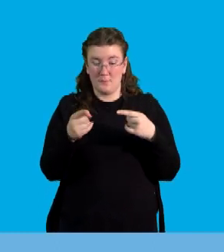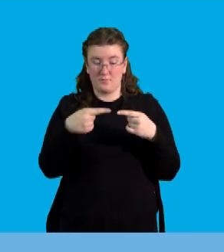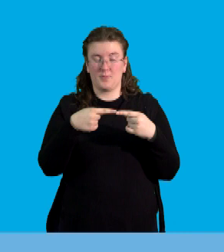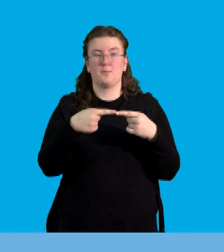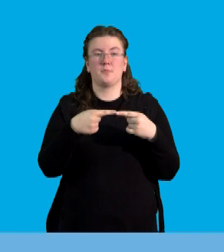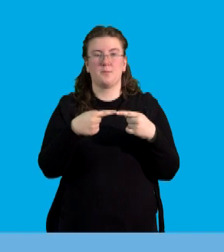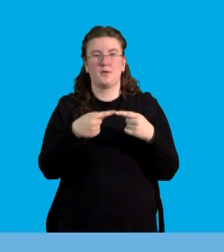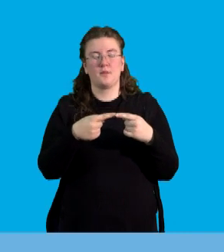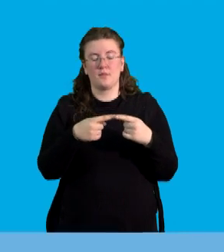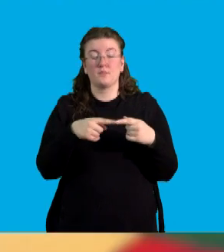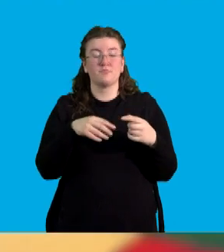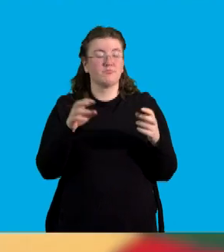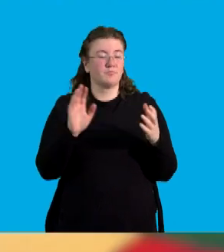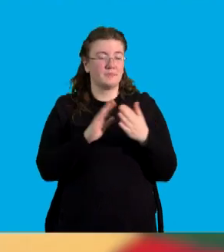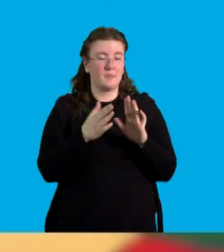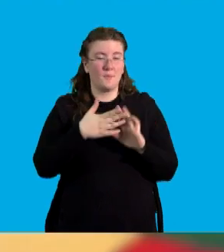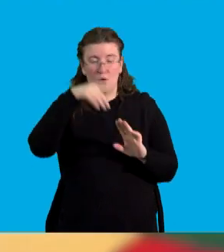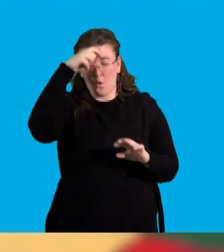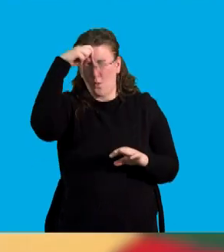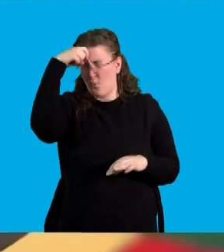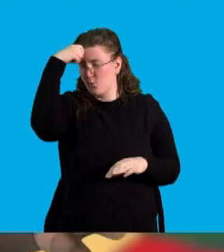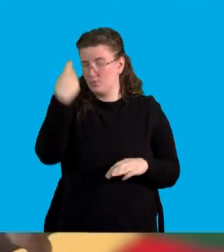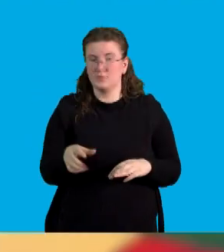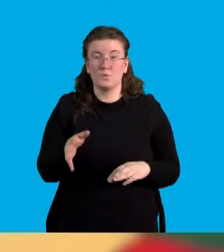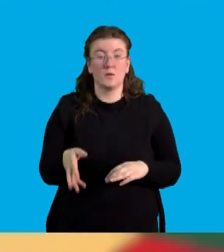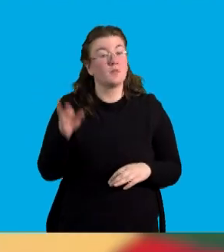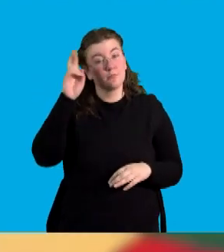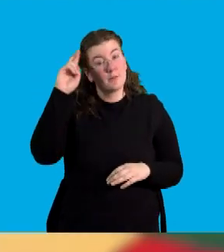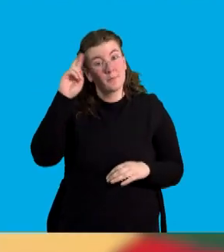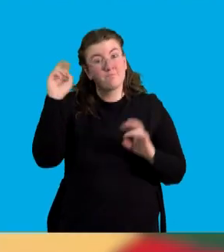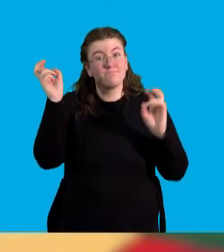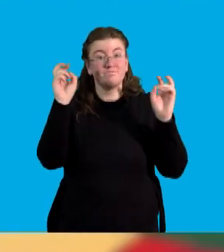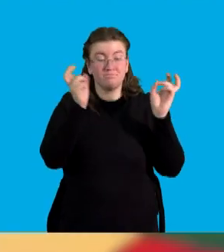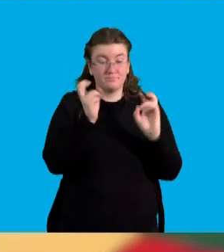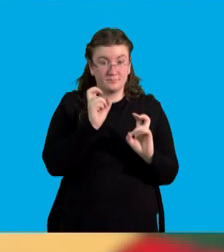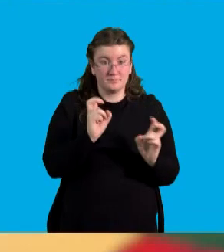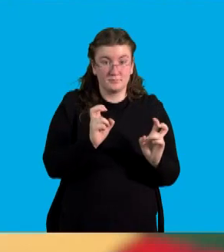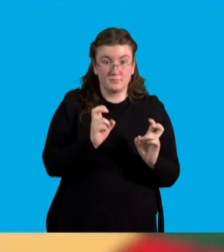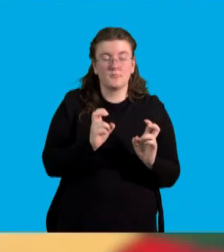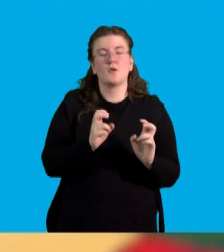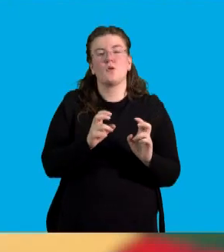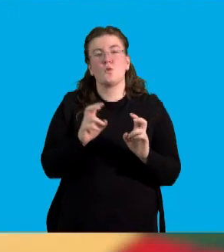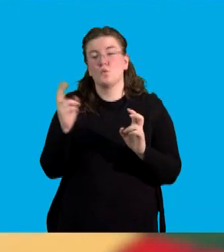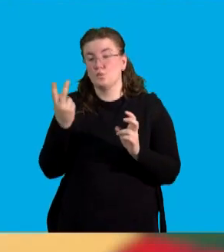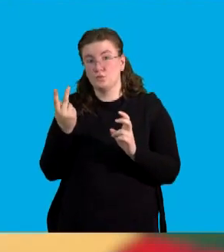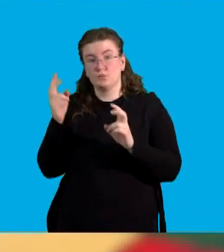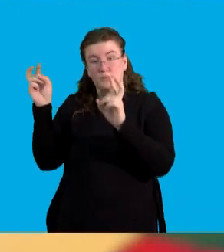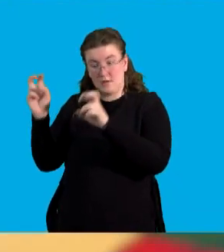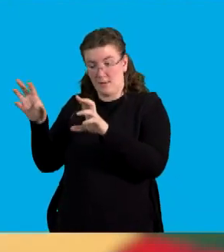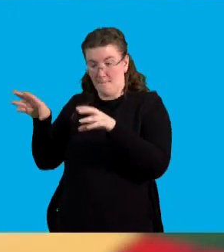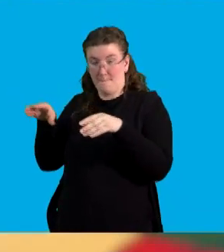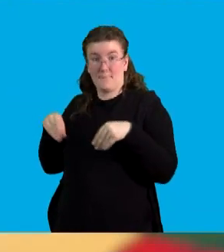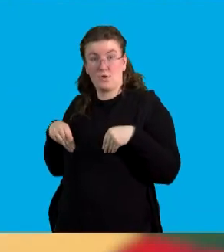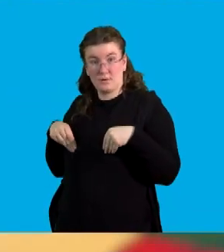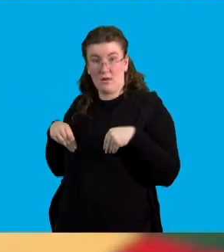a circuit. Remember, once there's a resistance between the electricity flow and the conductor, that resistance